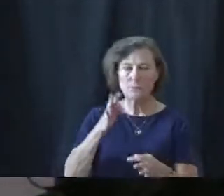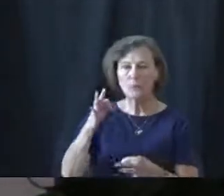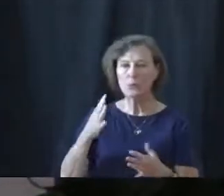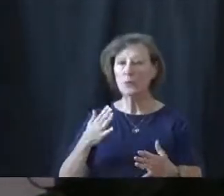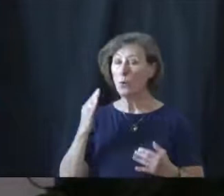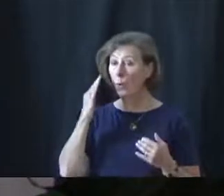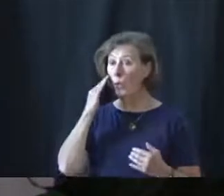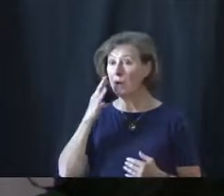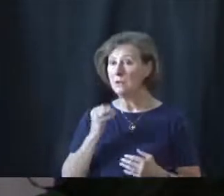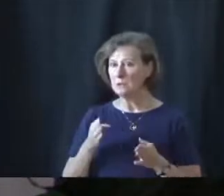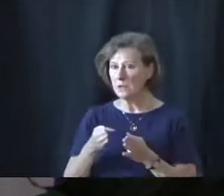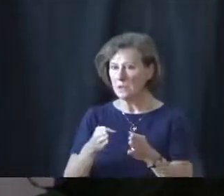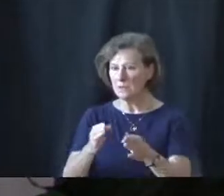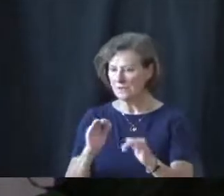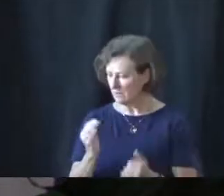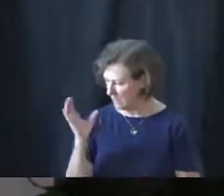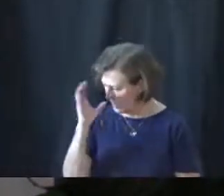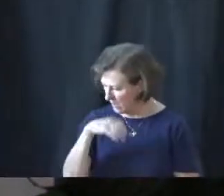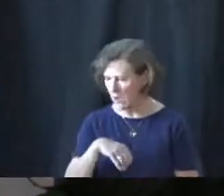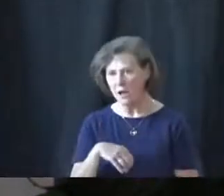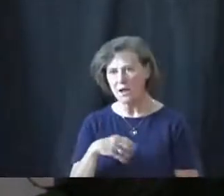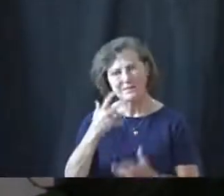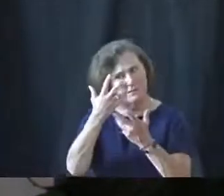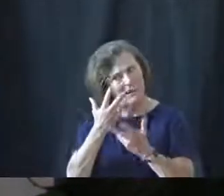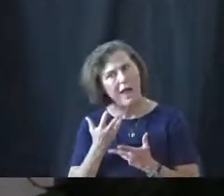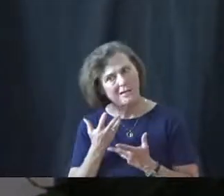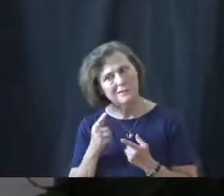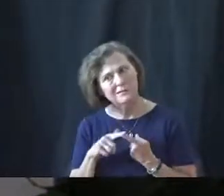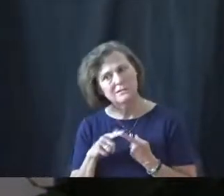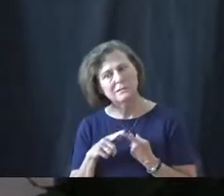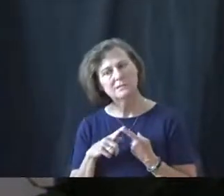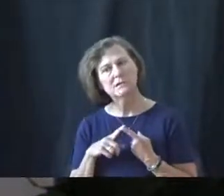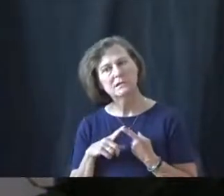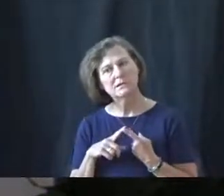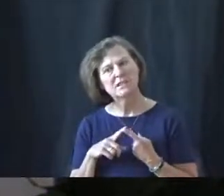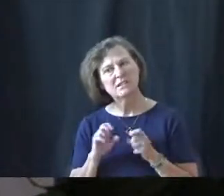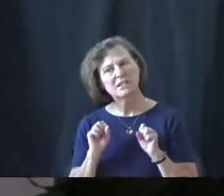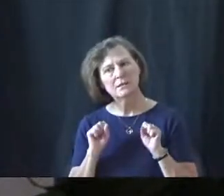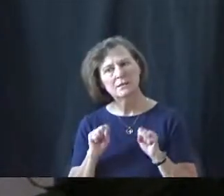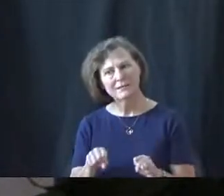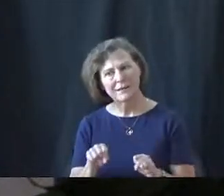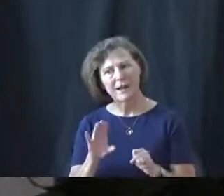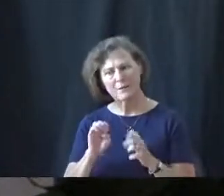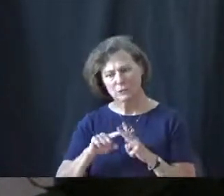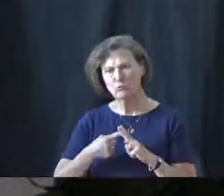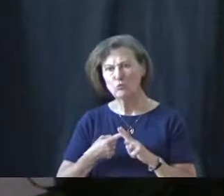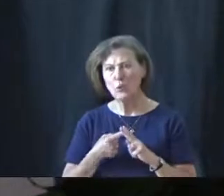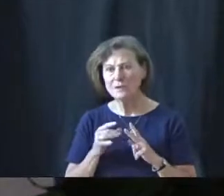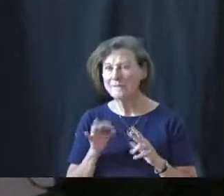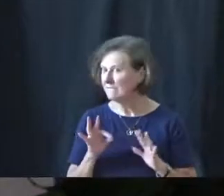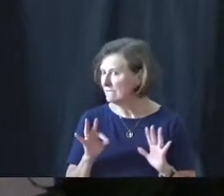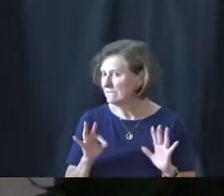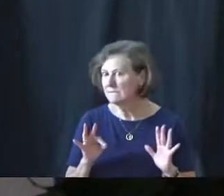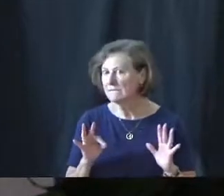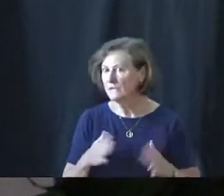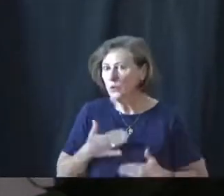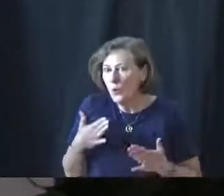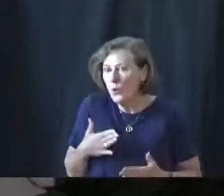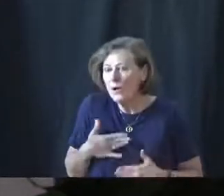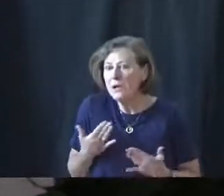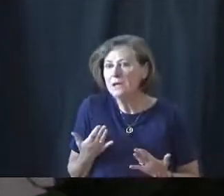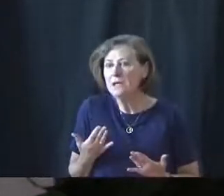It seemed rather odd to me that sadness could also be a source of such joy.